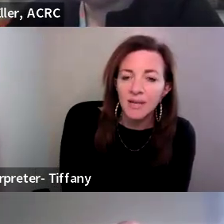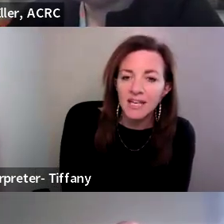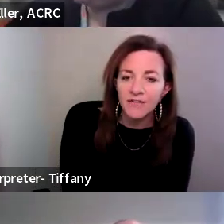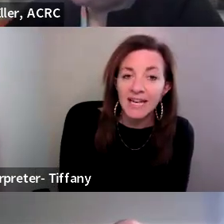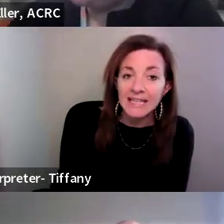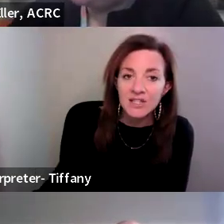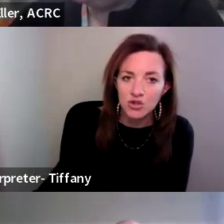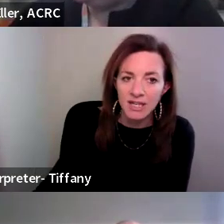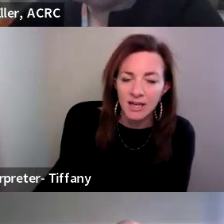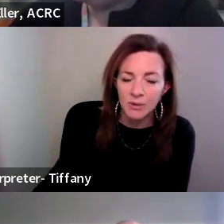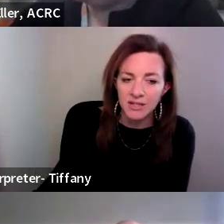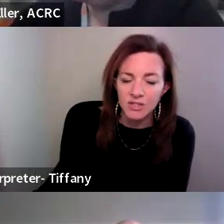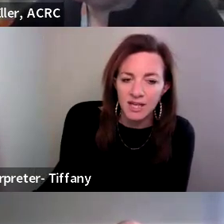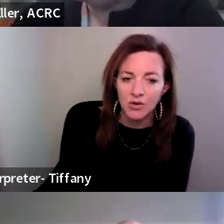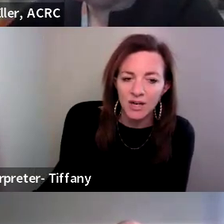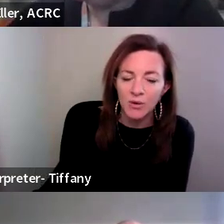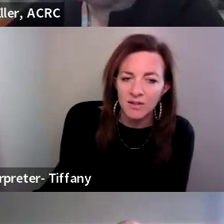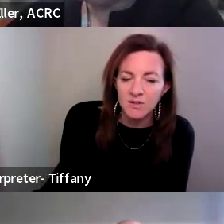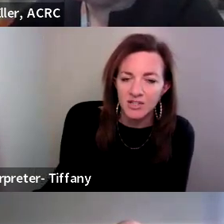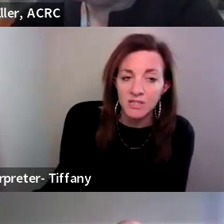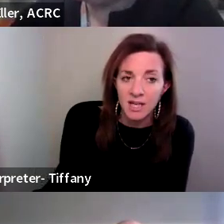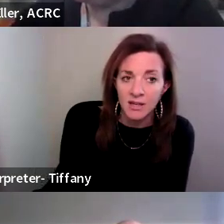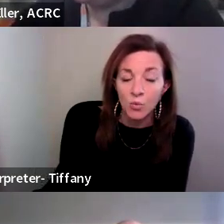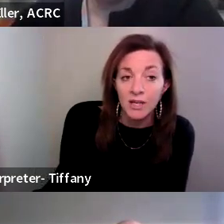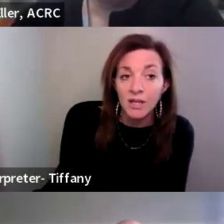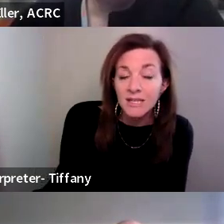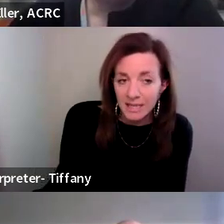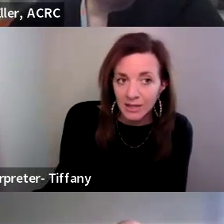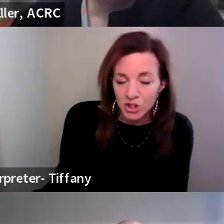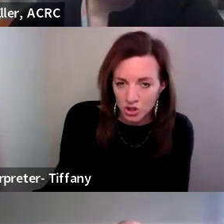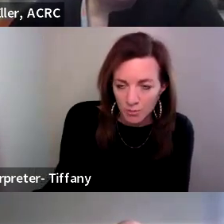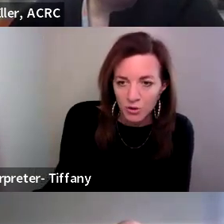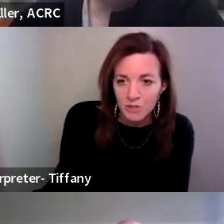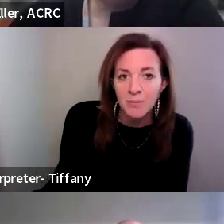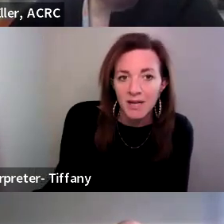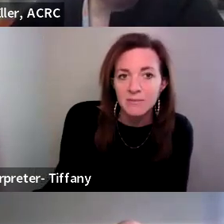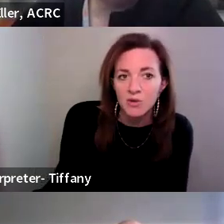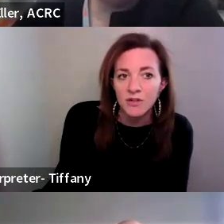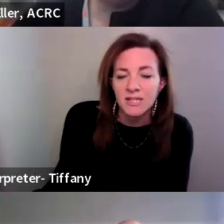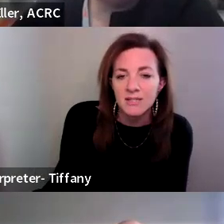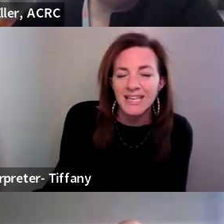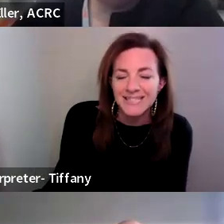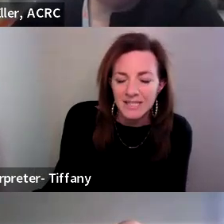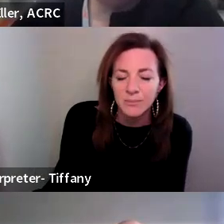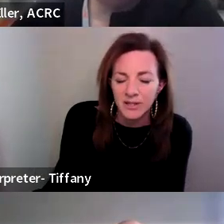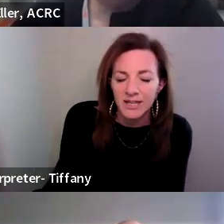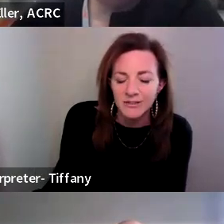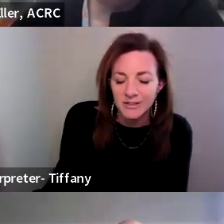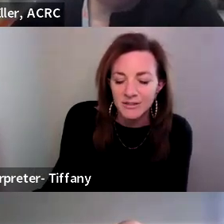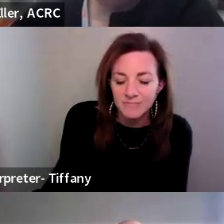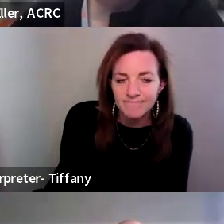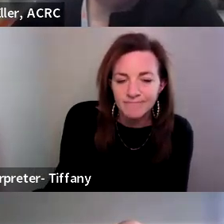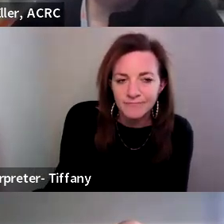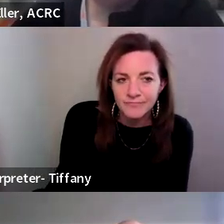curious if that is a training that I would like to attend or anyone else would like to attend, would sign language interpreters be possible for